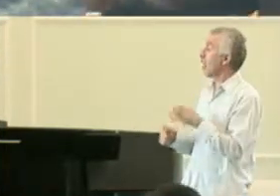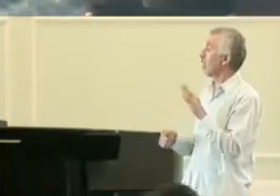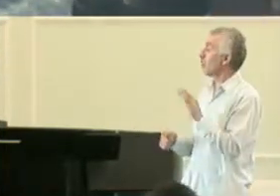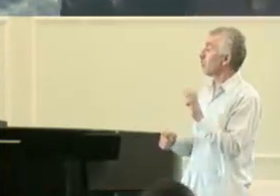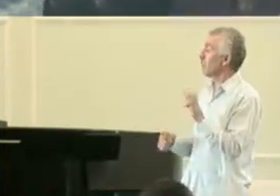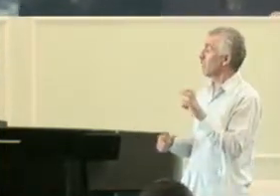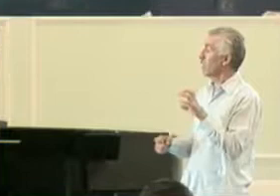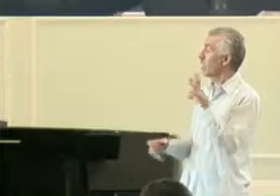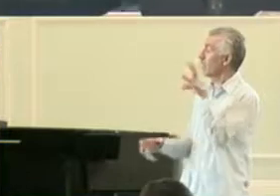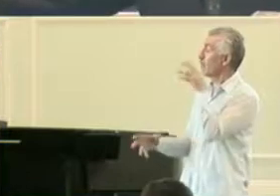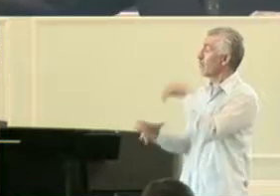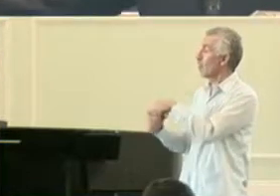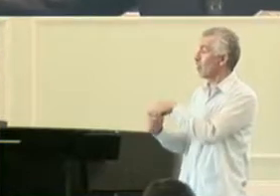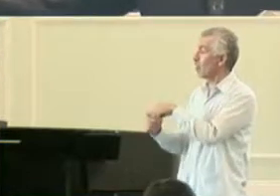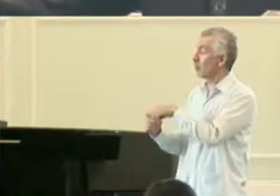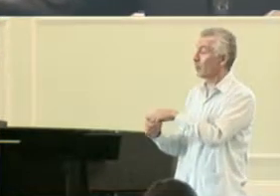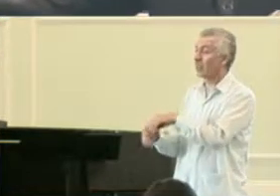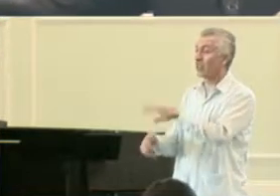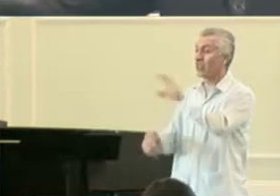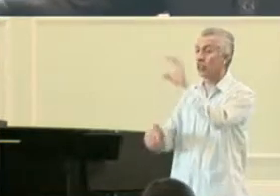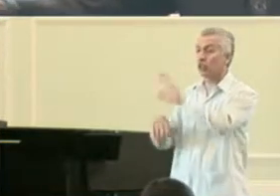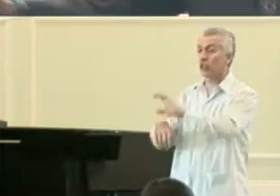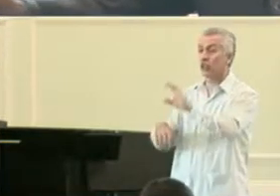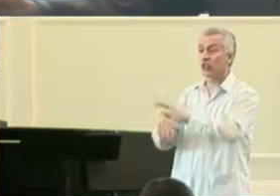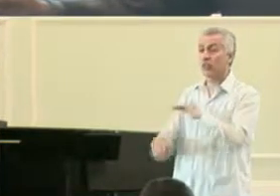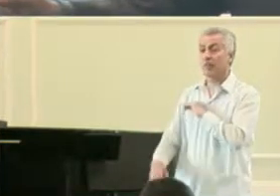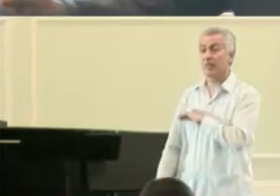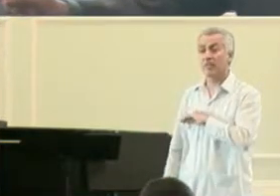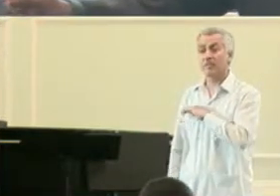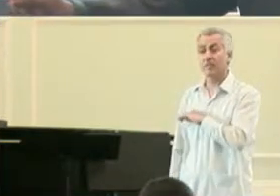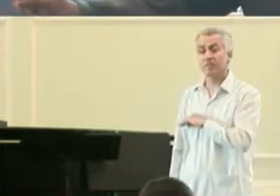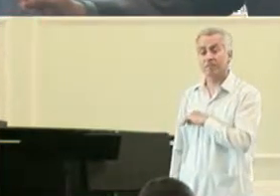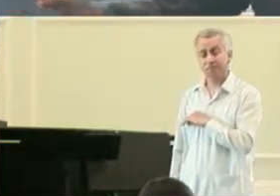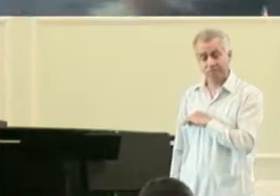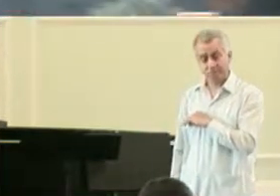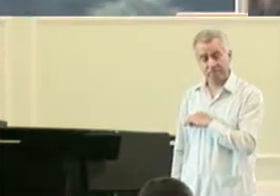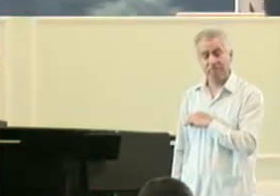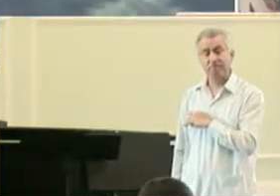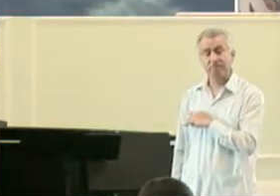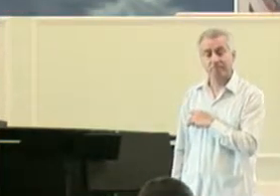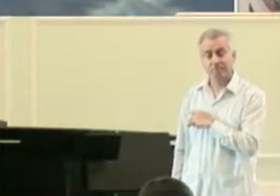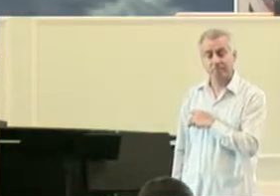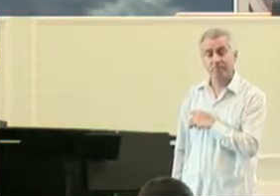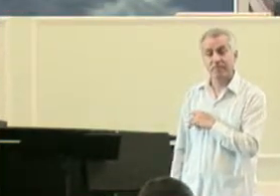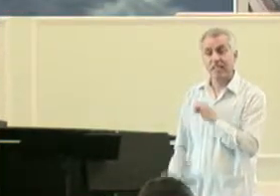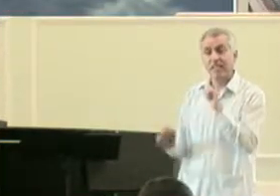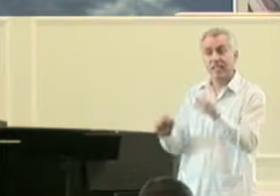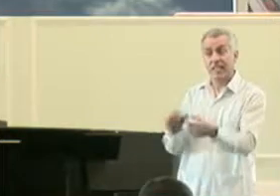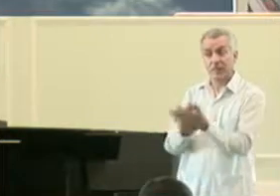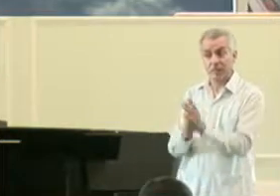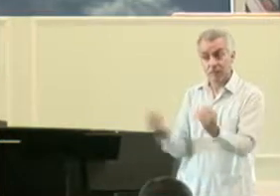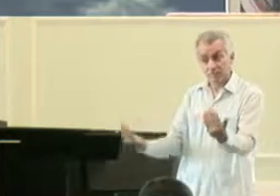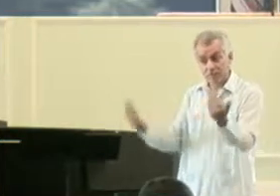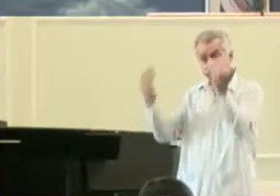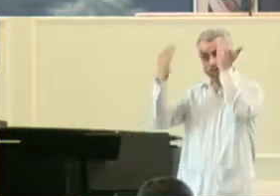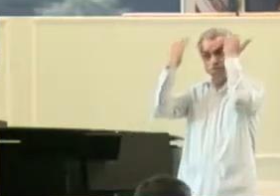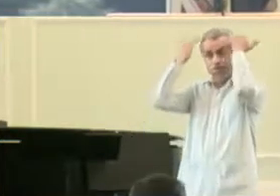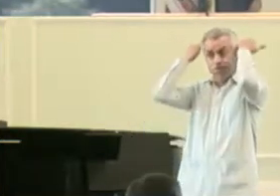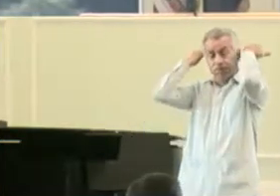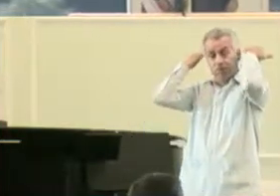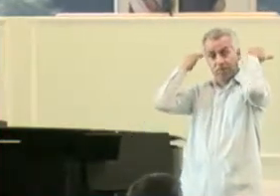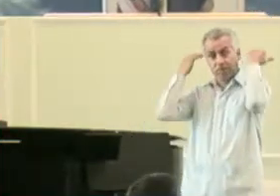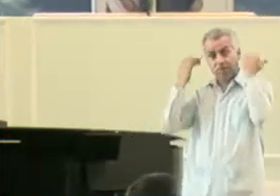mission of the church. Right? And so, number one, pray.